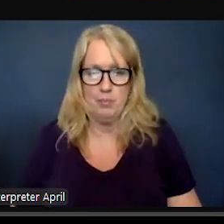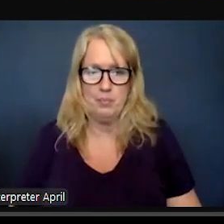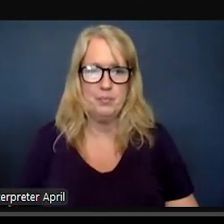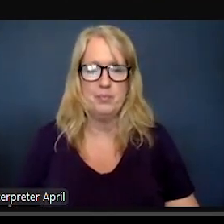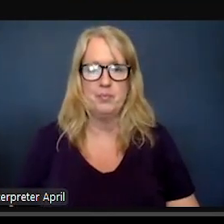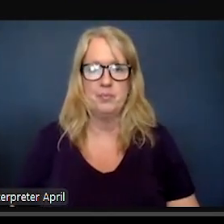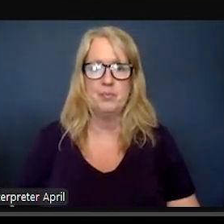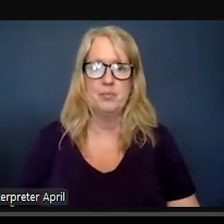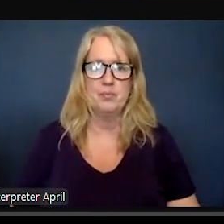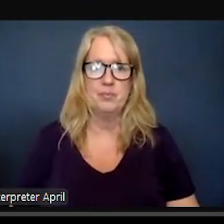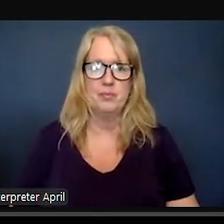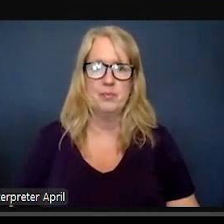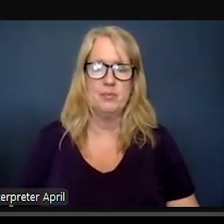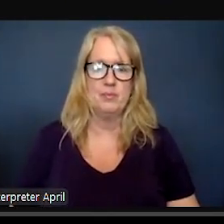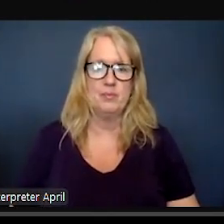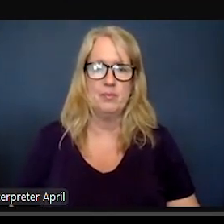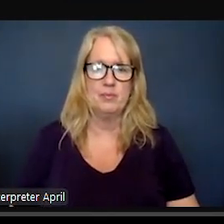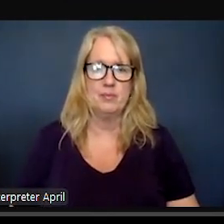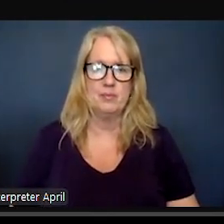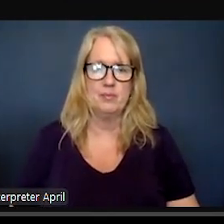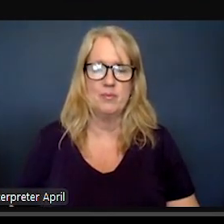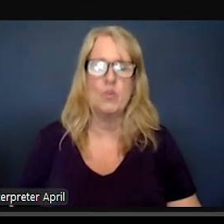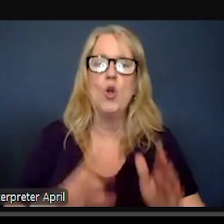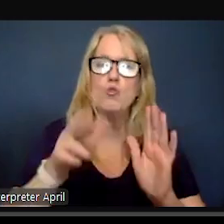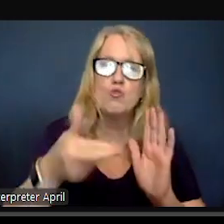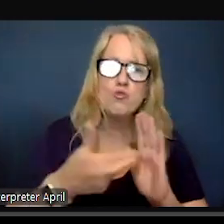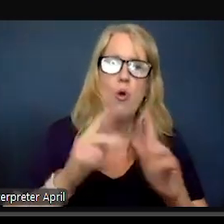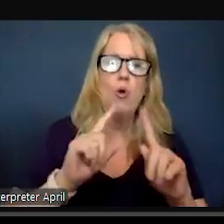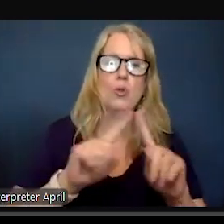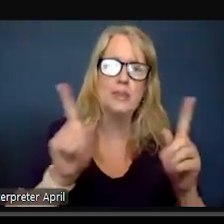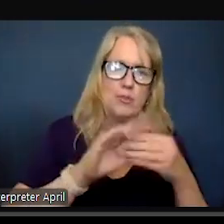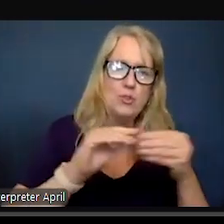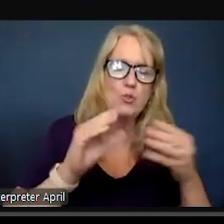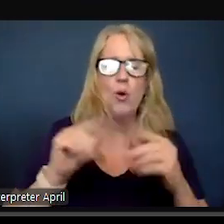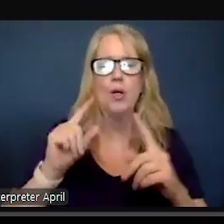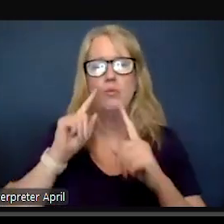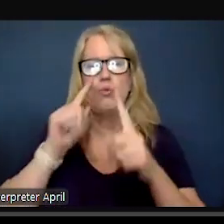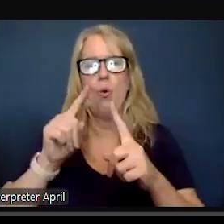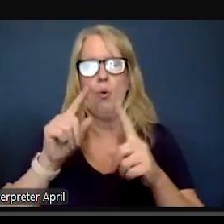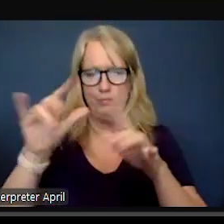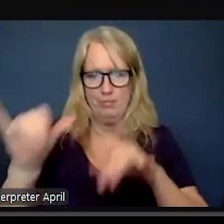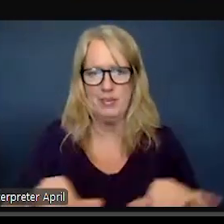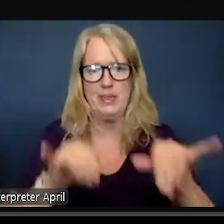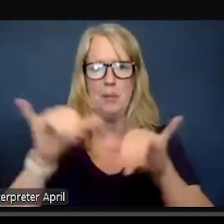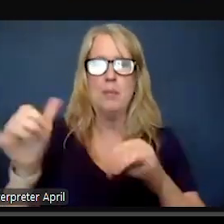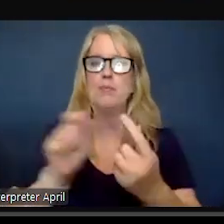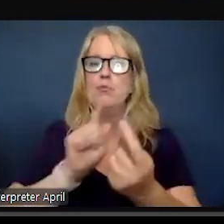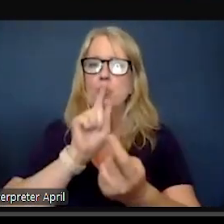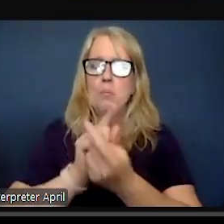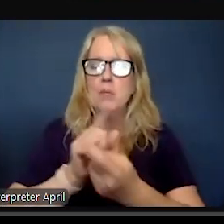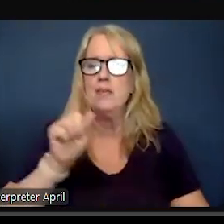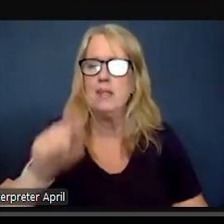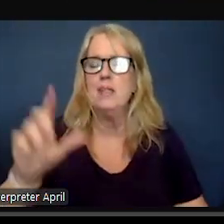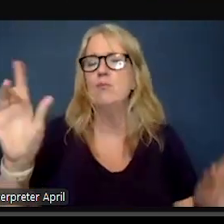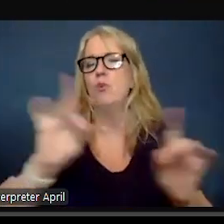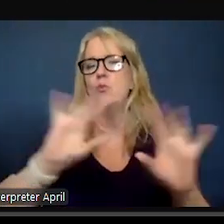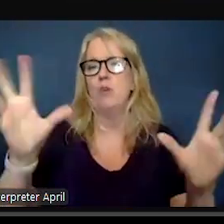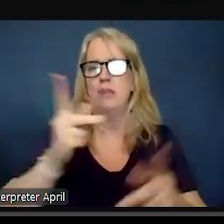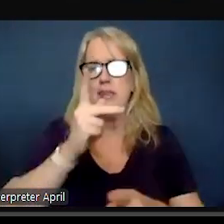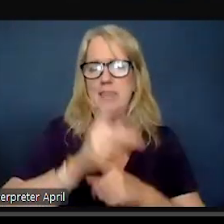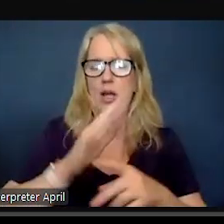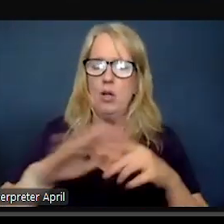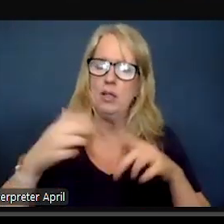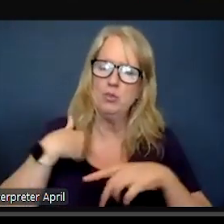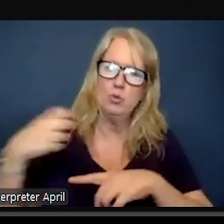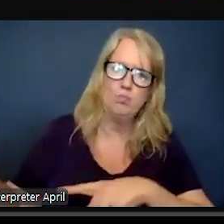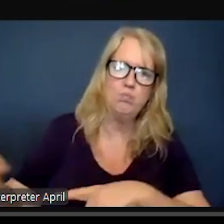innovators. Different roles, different stories, but one goal: to meet the need for crisis care and overcome